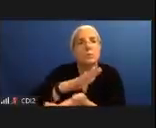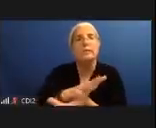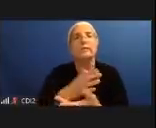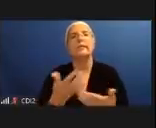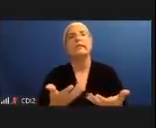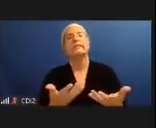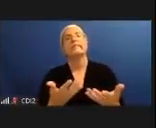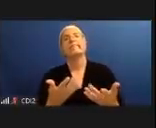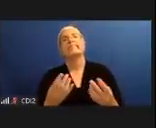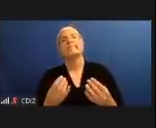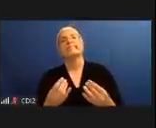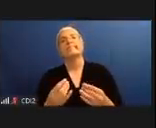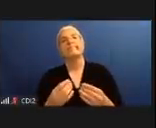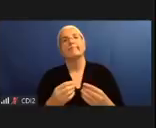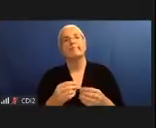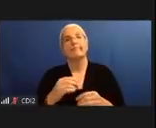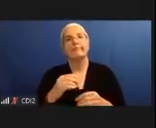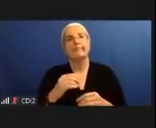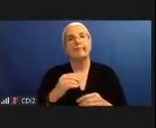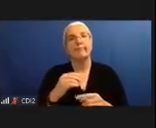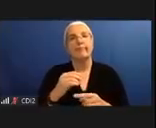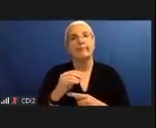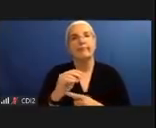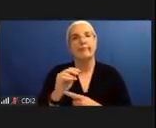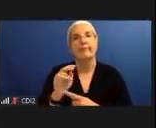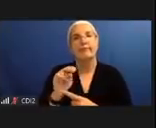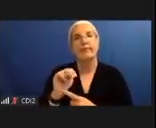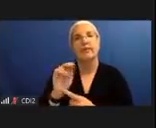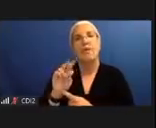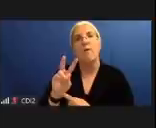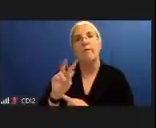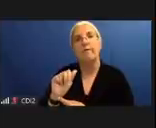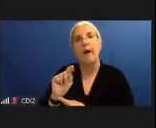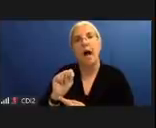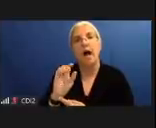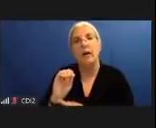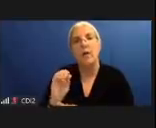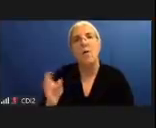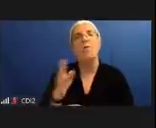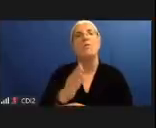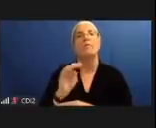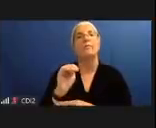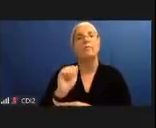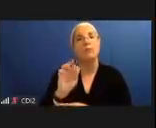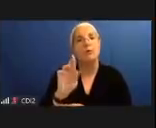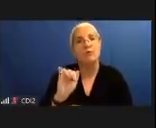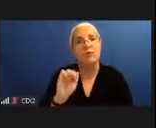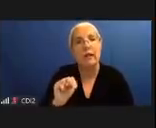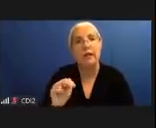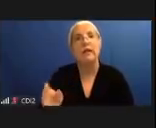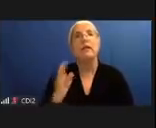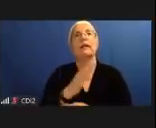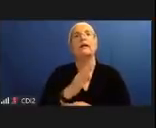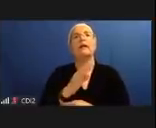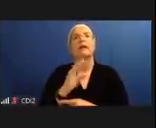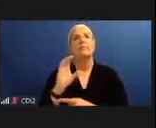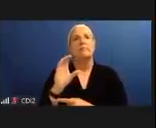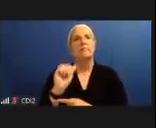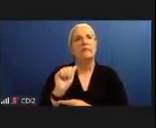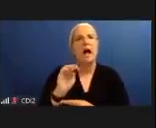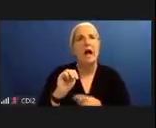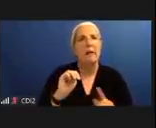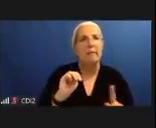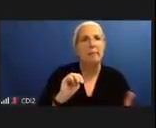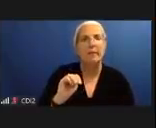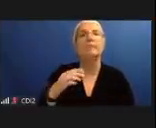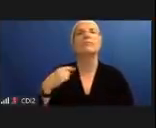Nevada, Marin Community Clinic campuses, Marin City. We do a lot of coaching and telling people that it's really not